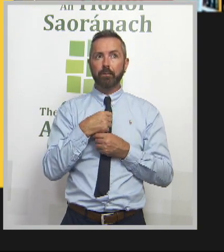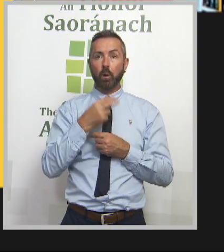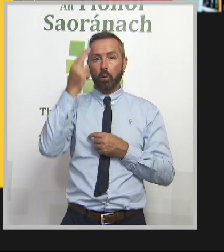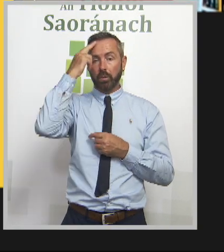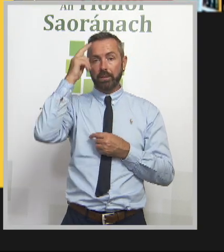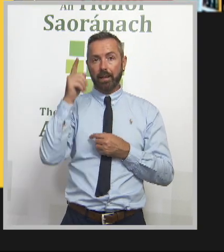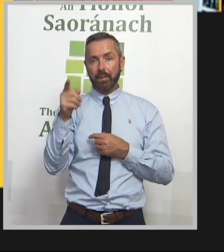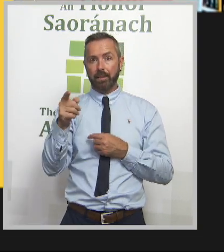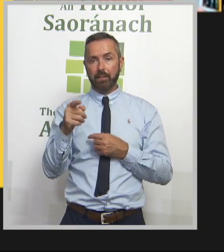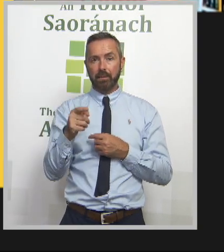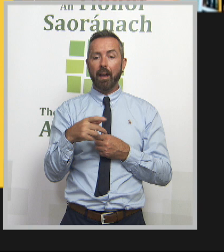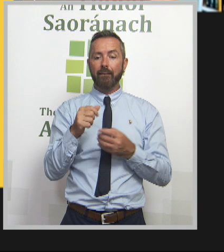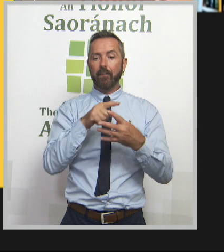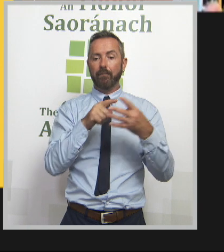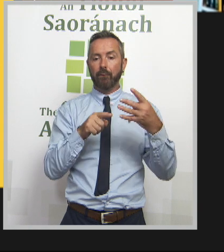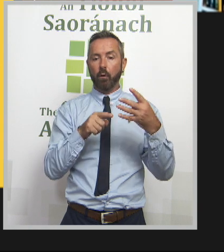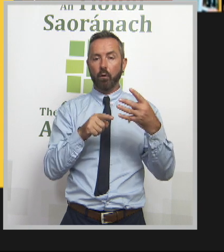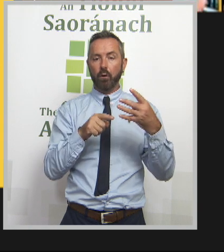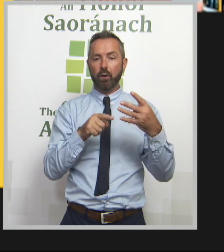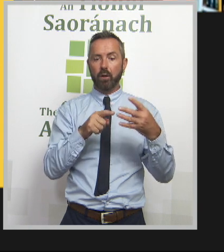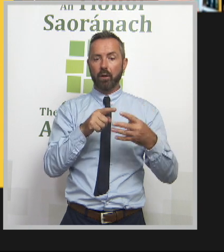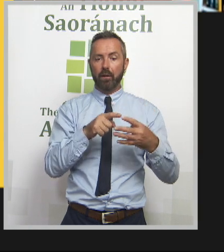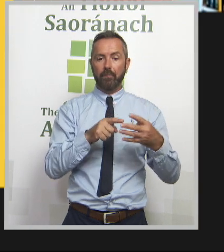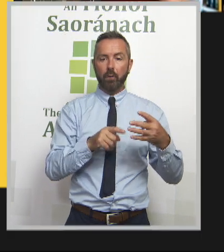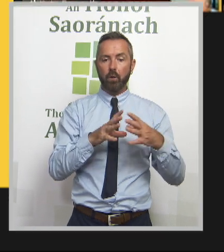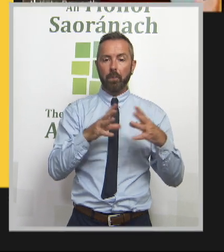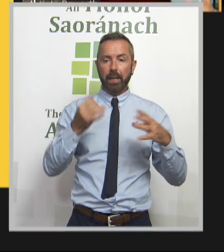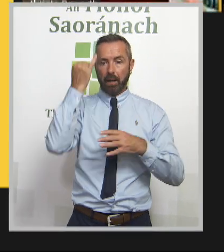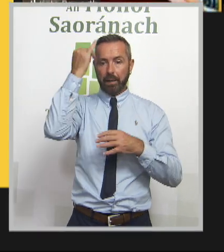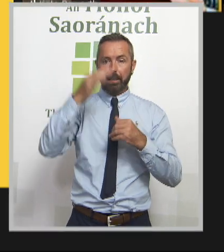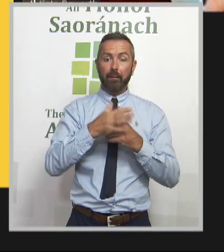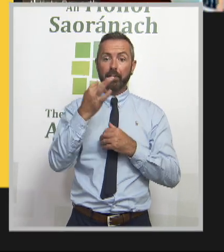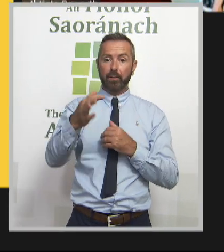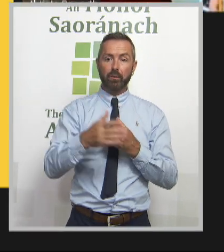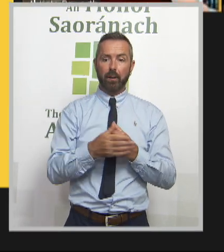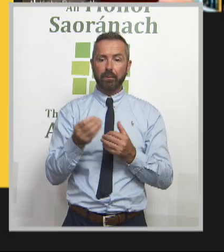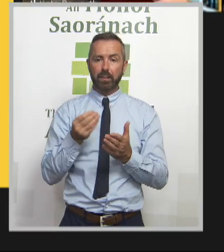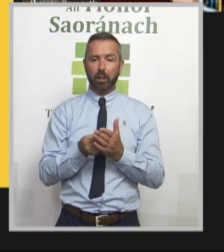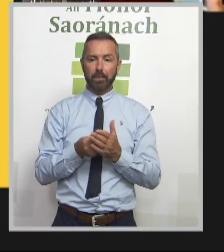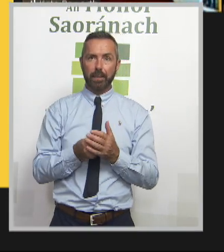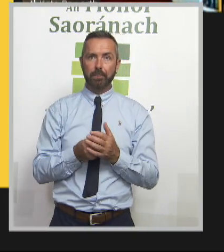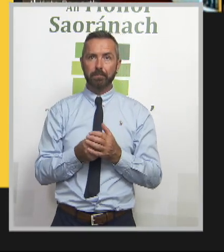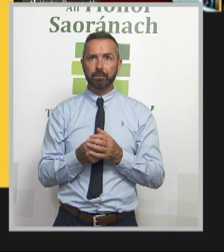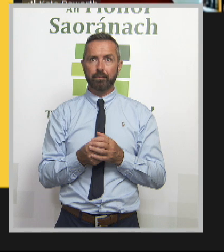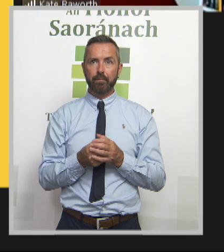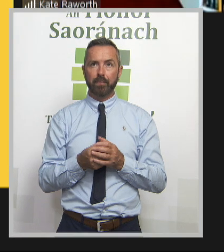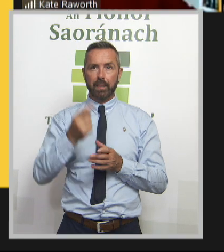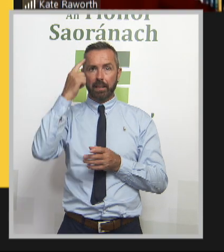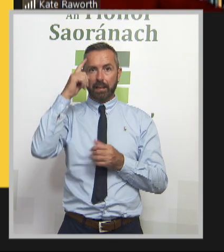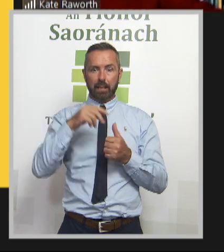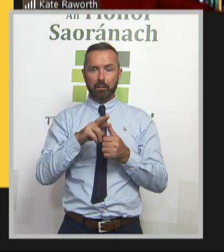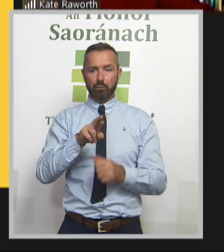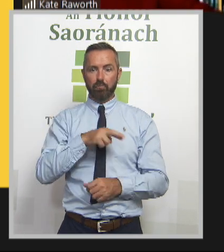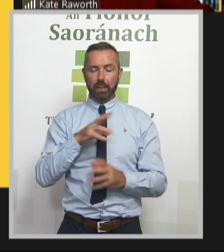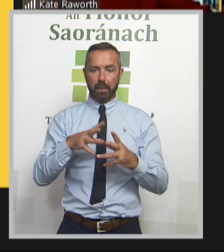share four big ideas about how I think about the future of the economy. And I'm going to do it like a good ancestor, thinking really big,